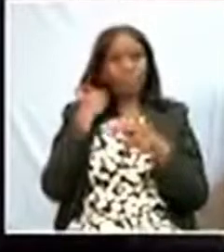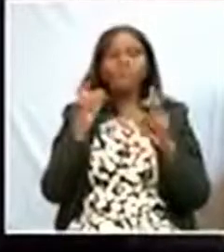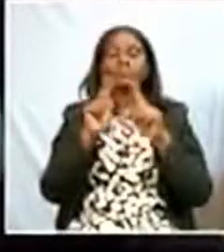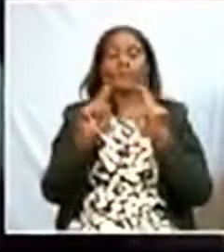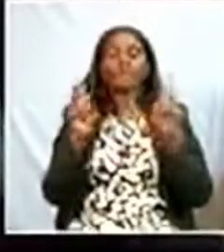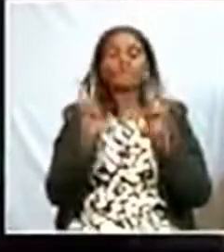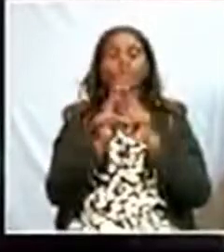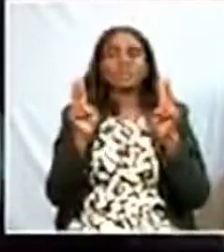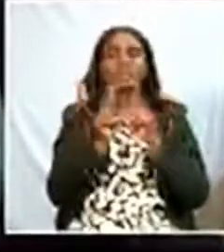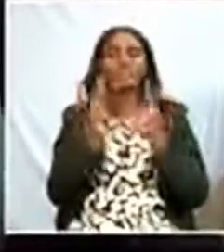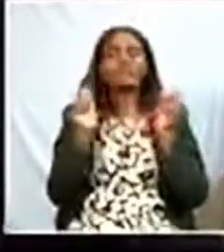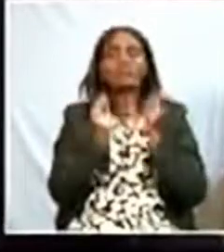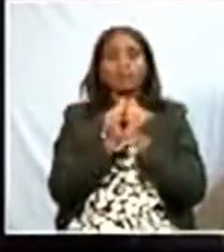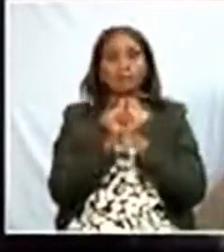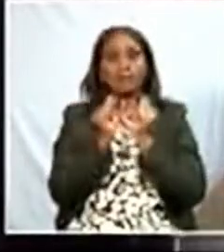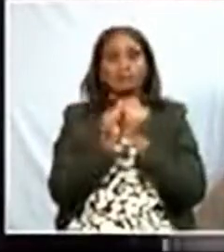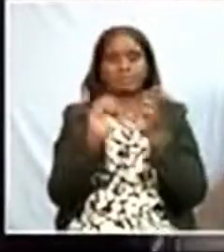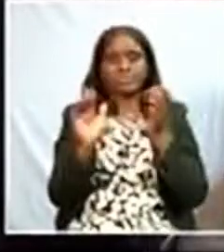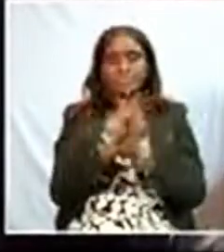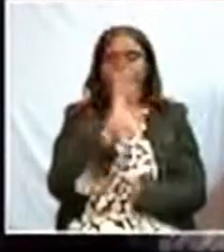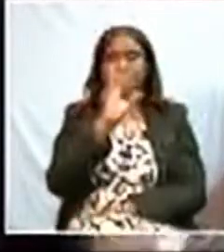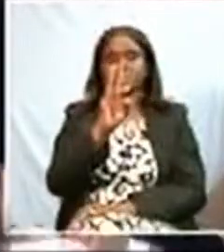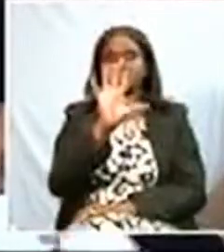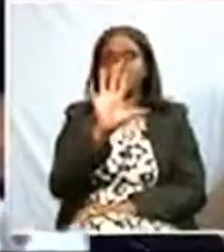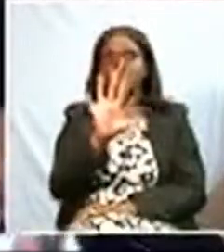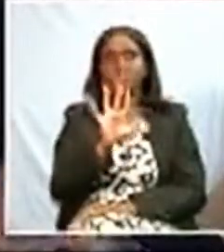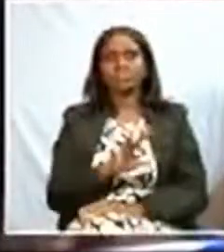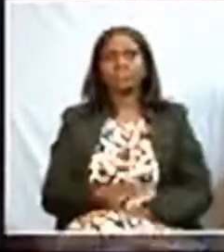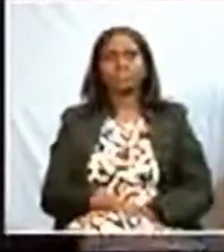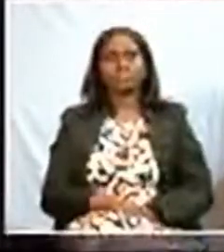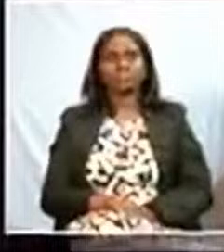pressing. Page 65.